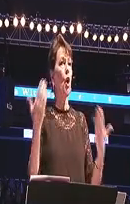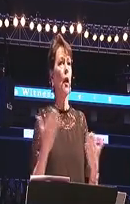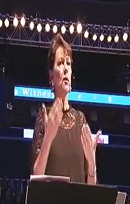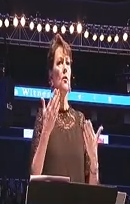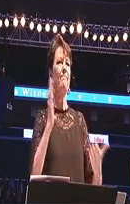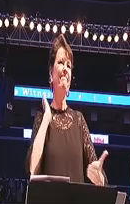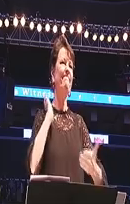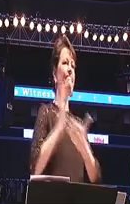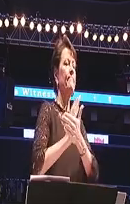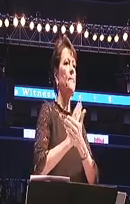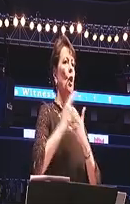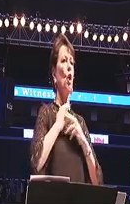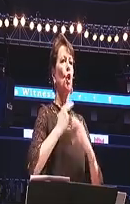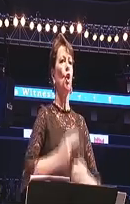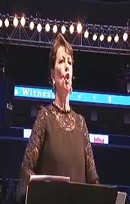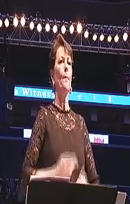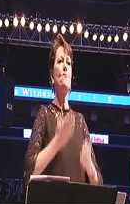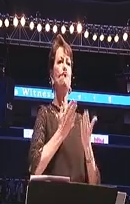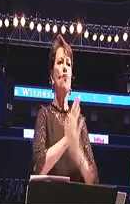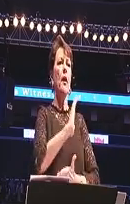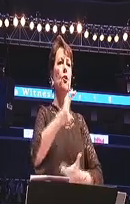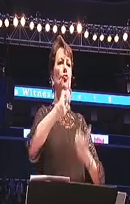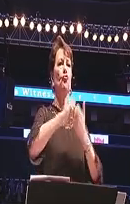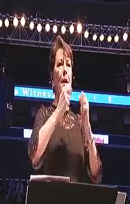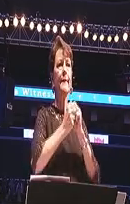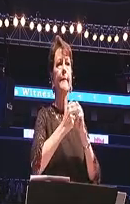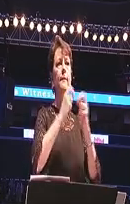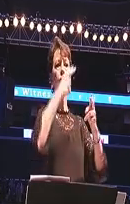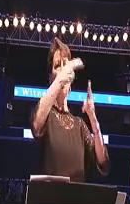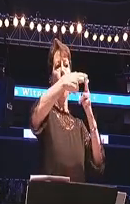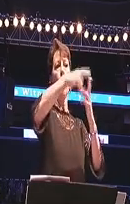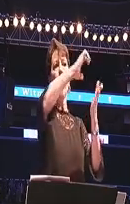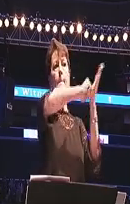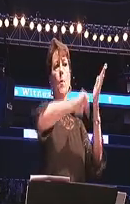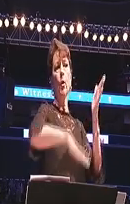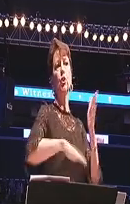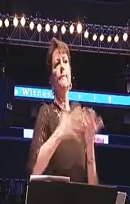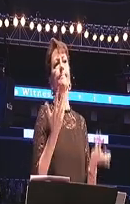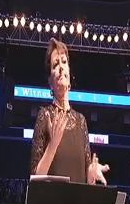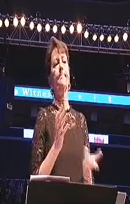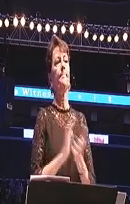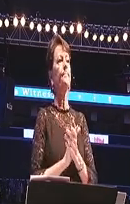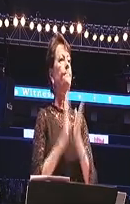the human rights crisis that is abortion.